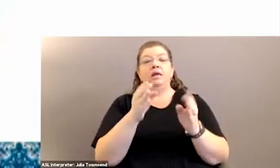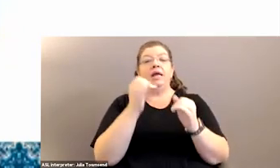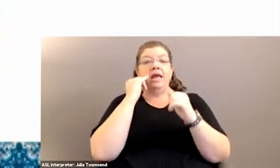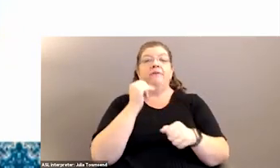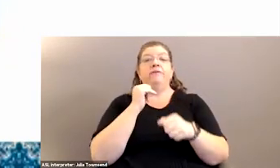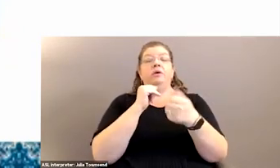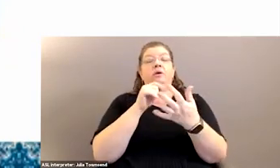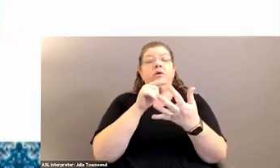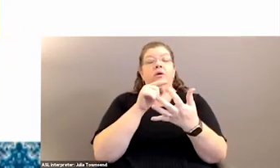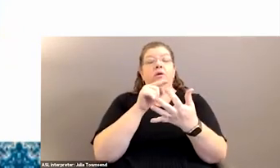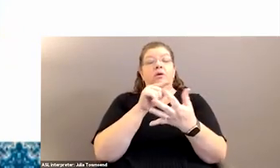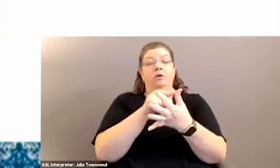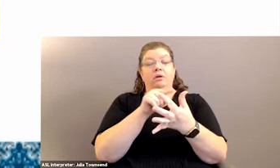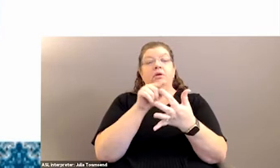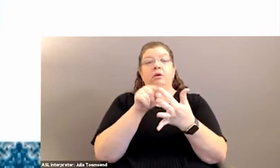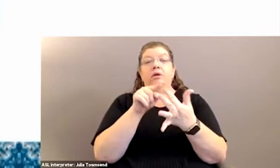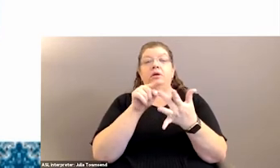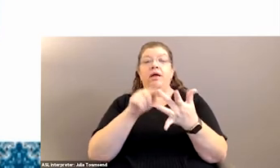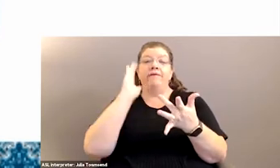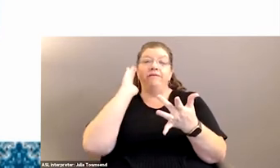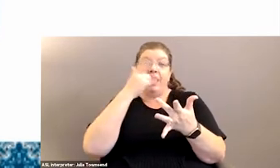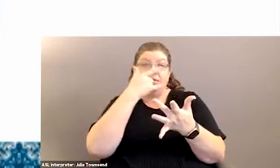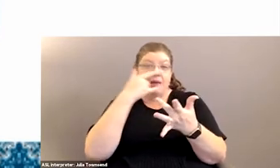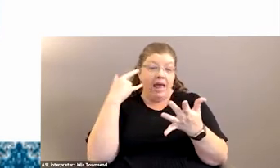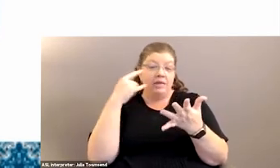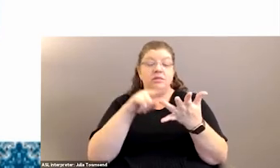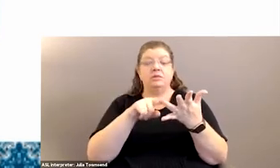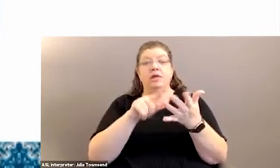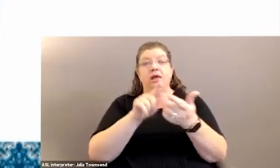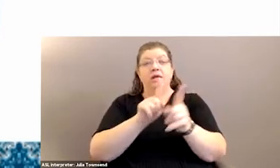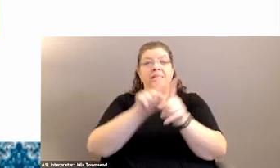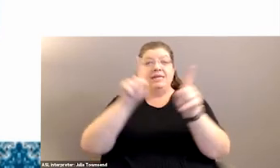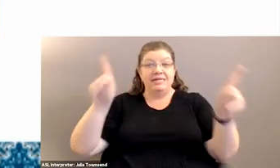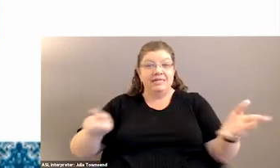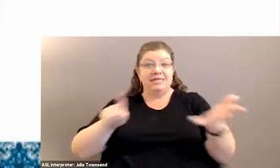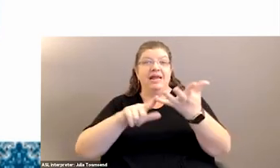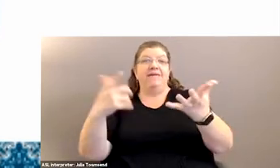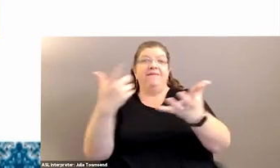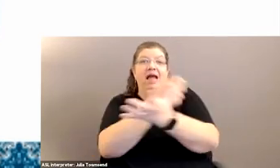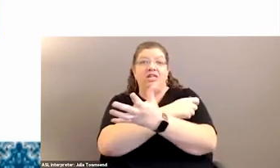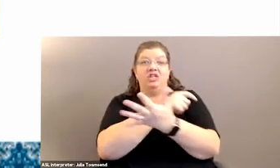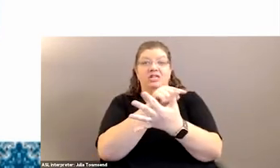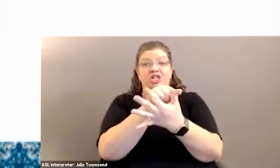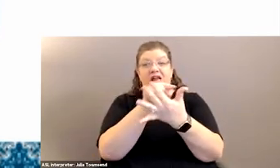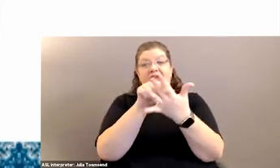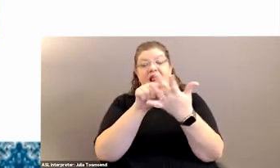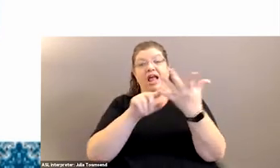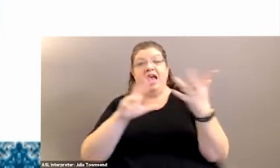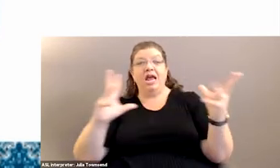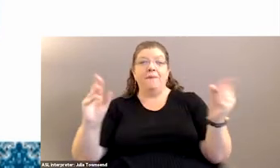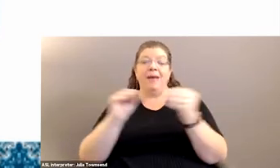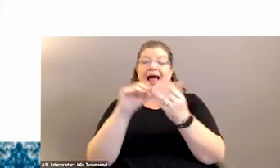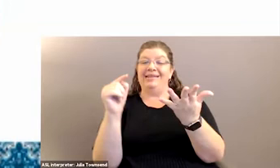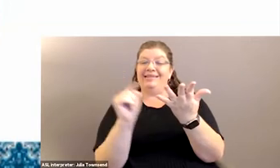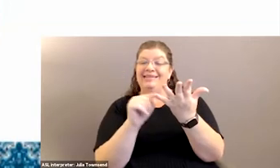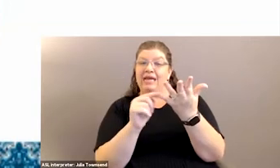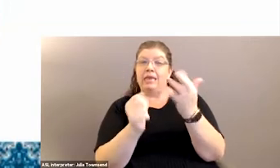with face masks and physical distancing and and vaccination which is the most effective